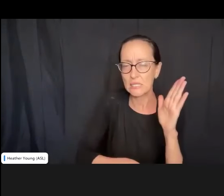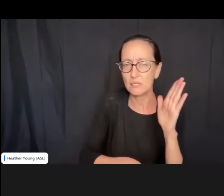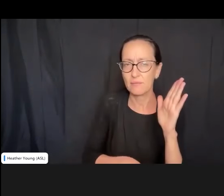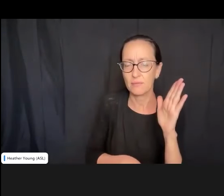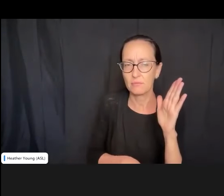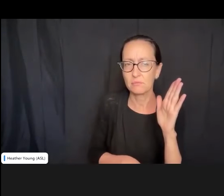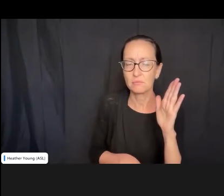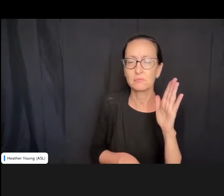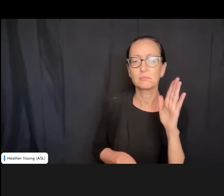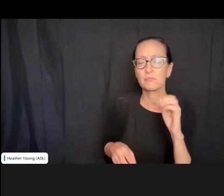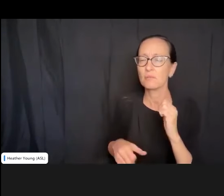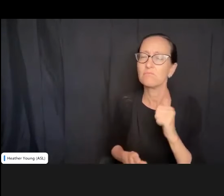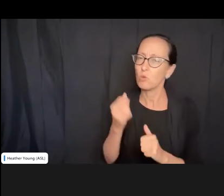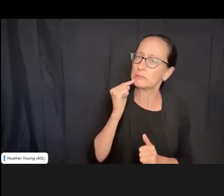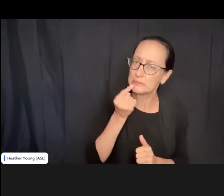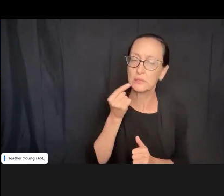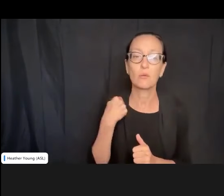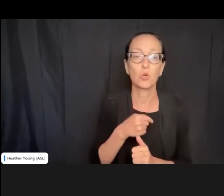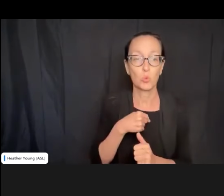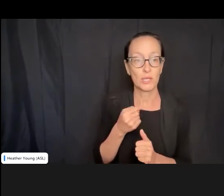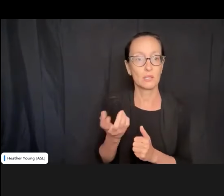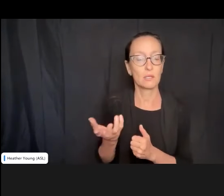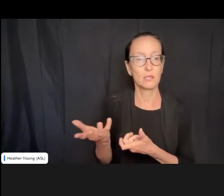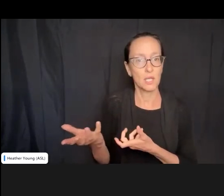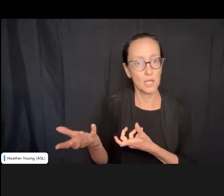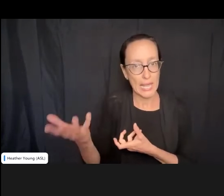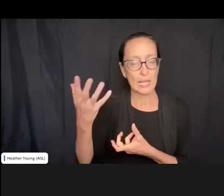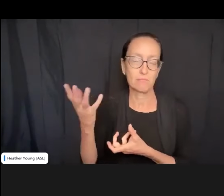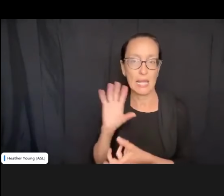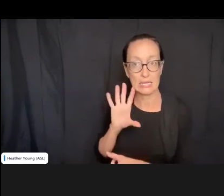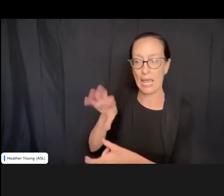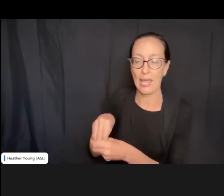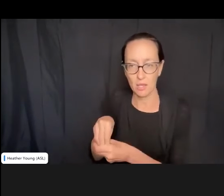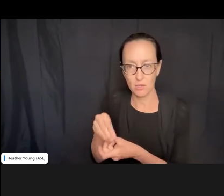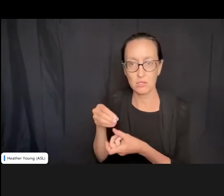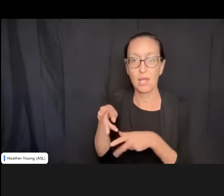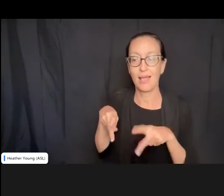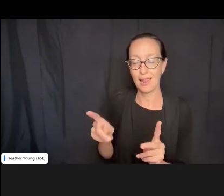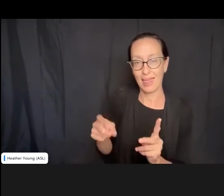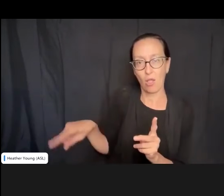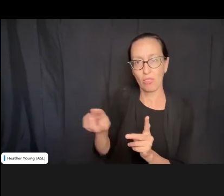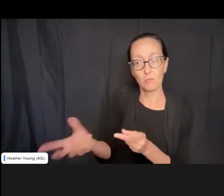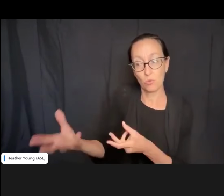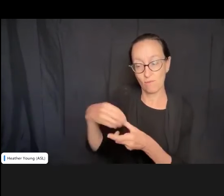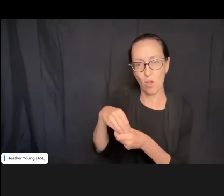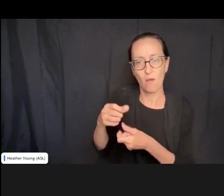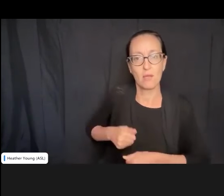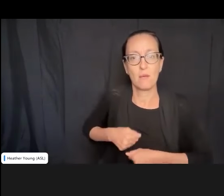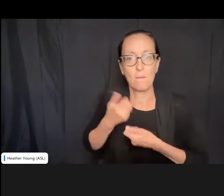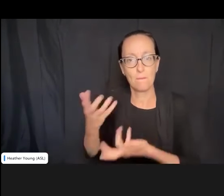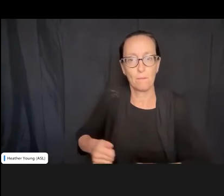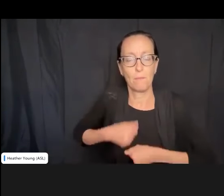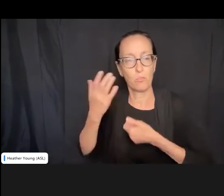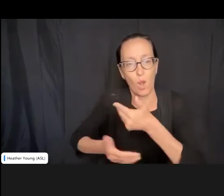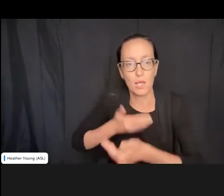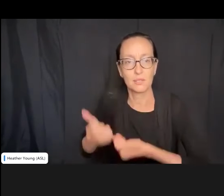actually do engage and allow them to do some processing of what they have experienced. But also that is where referral